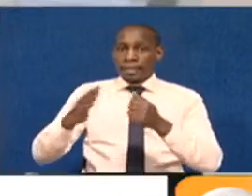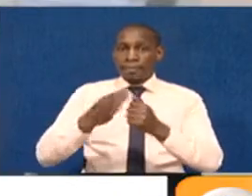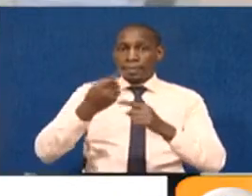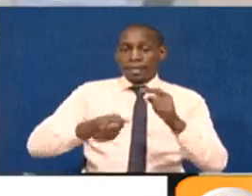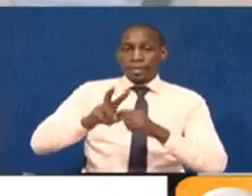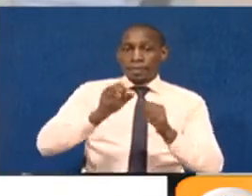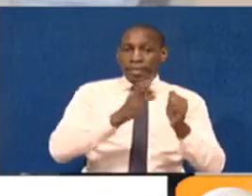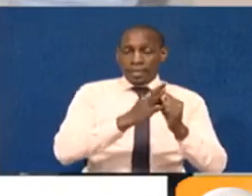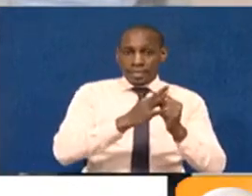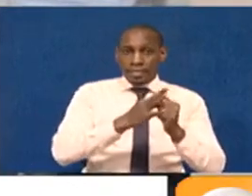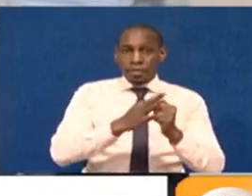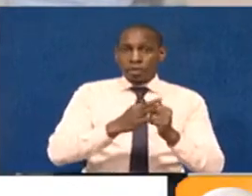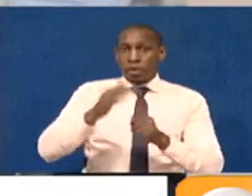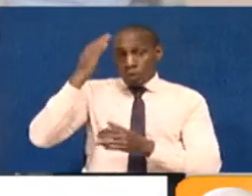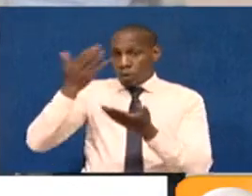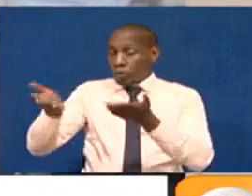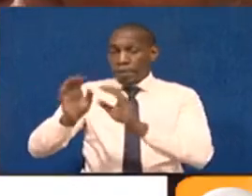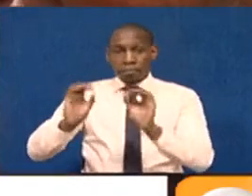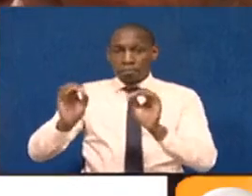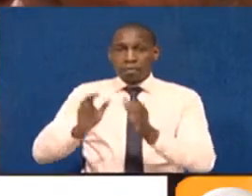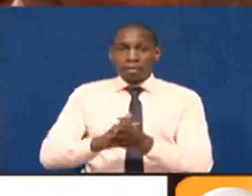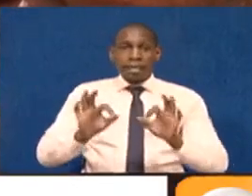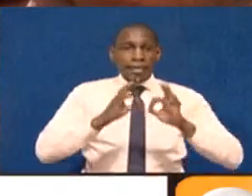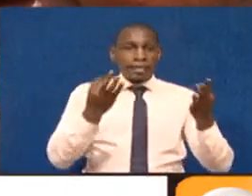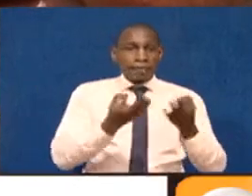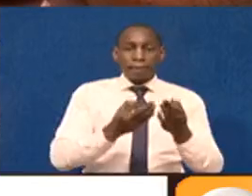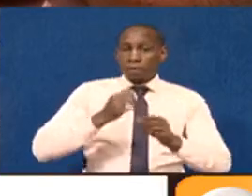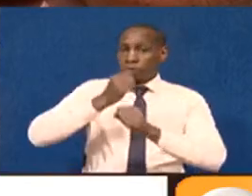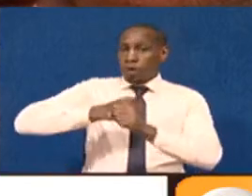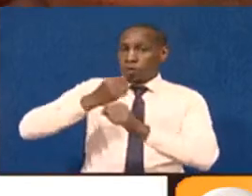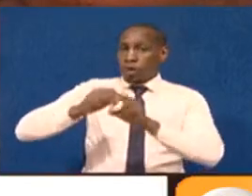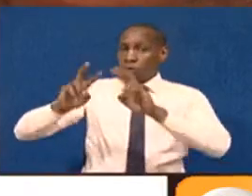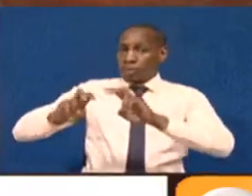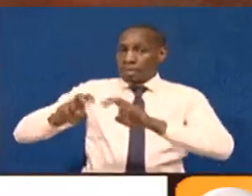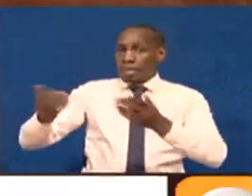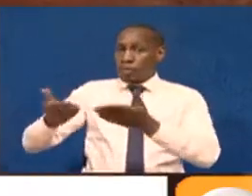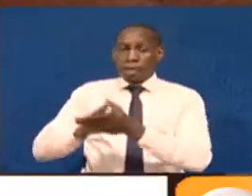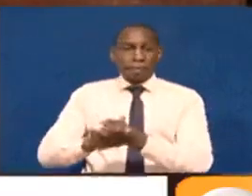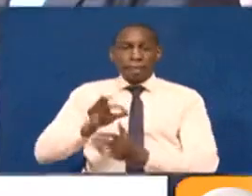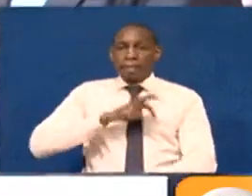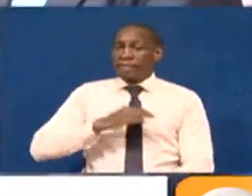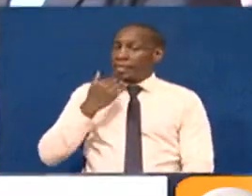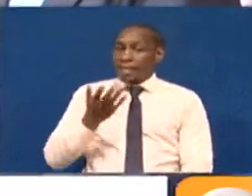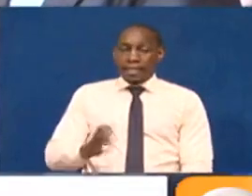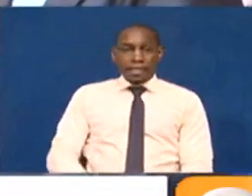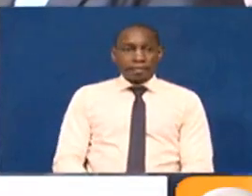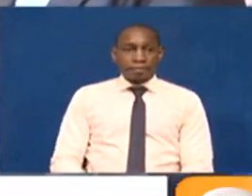September 2013 and is nowhere to be found. The family's efforts to trace him have borne no fruit.